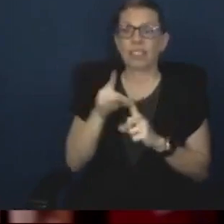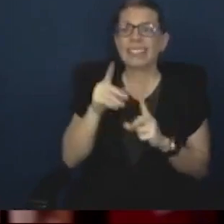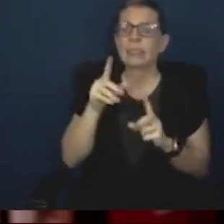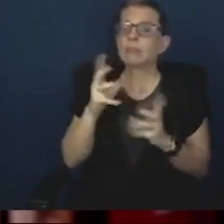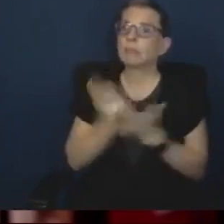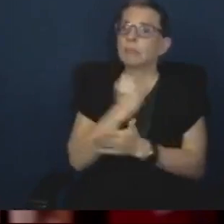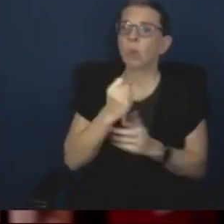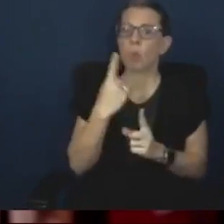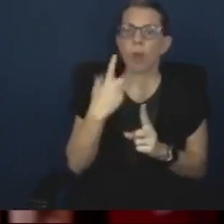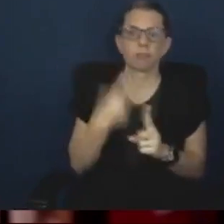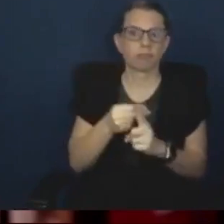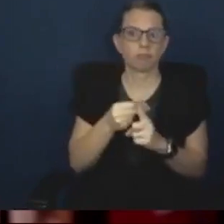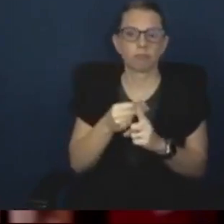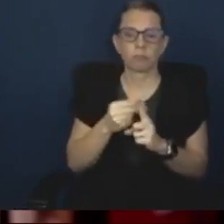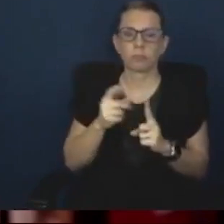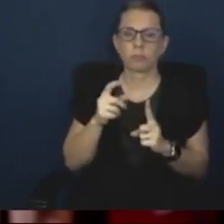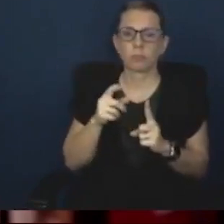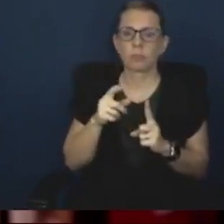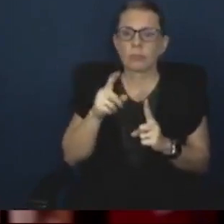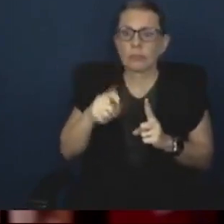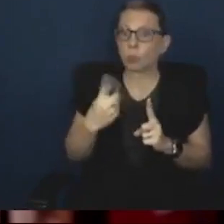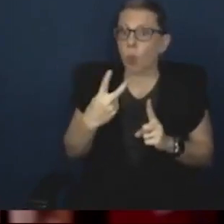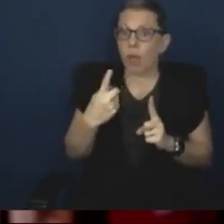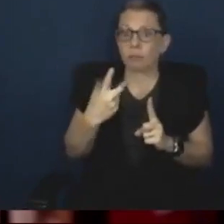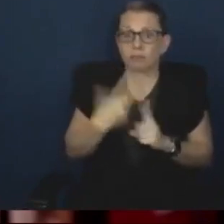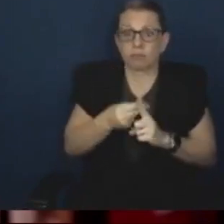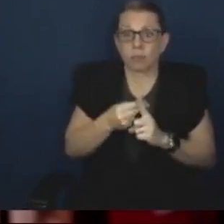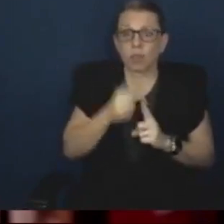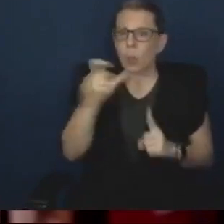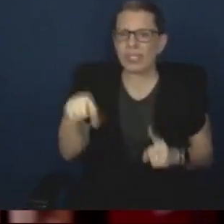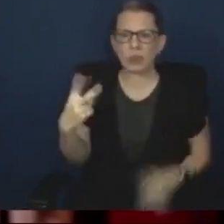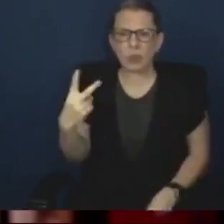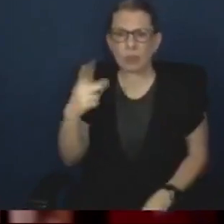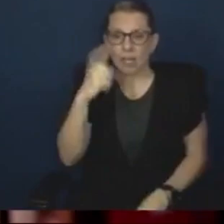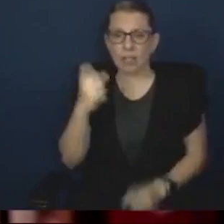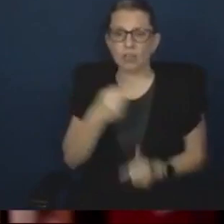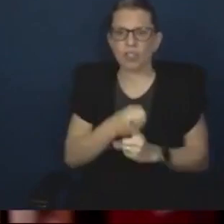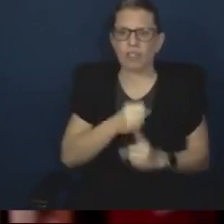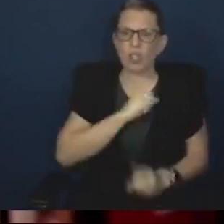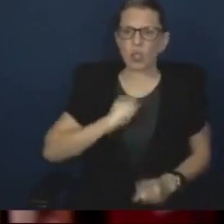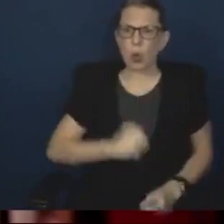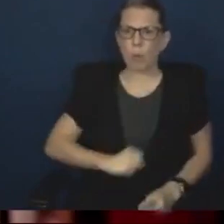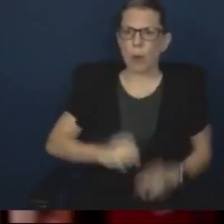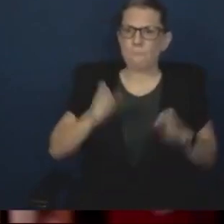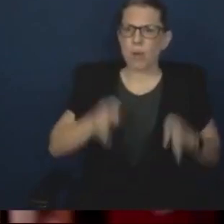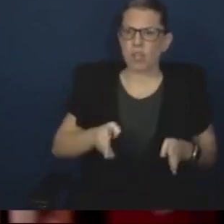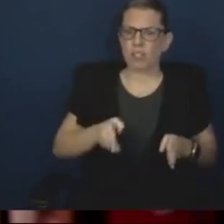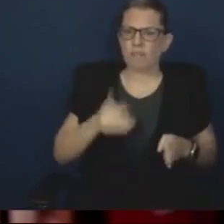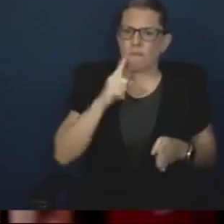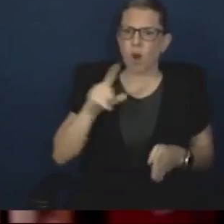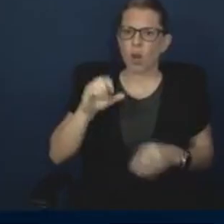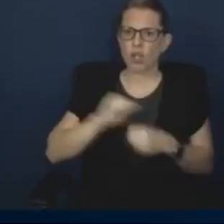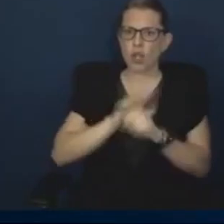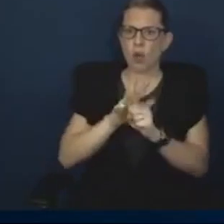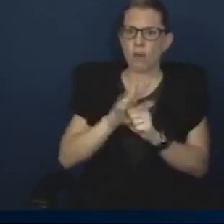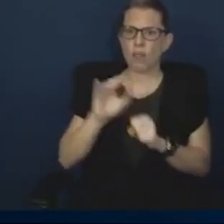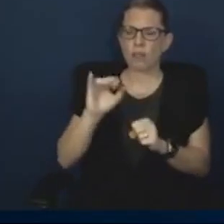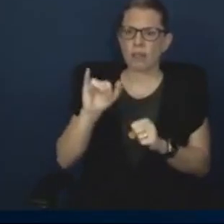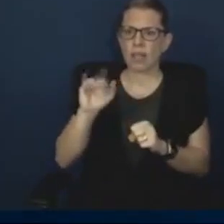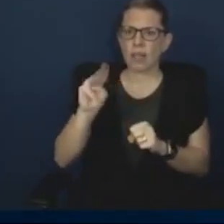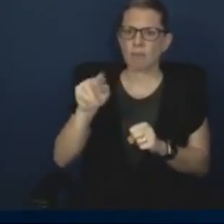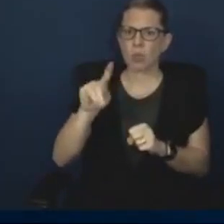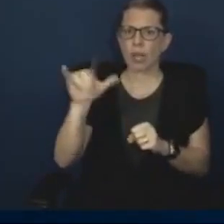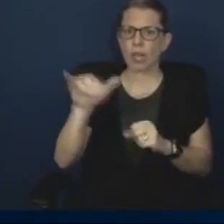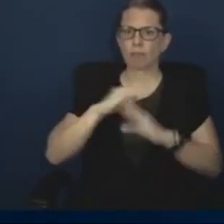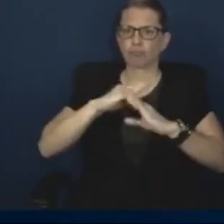One dose is all you need. You don't need two, because you are the super person of COVID immunity then. Thoughts on